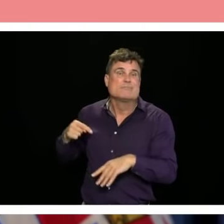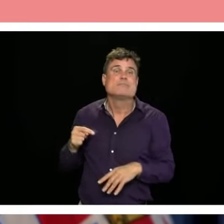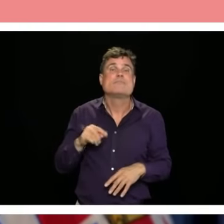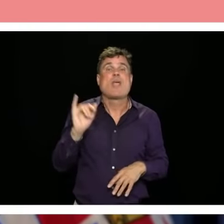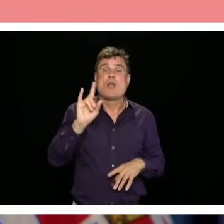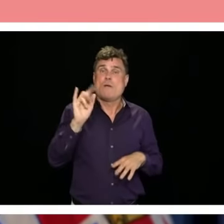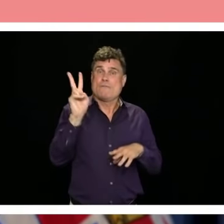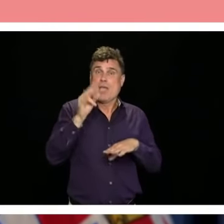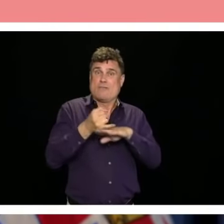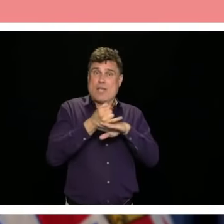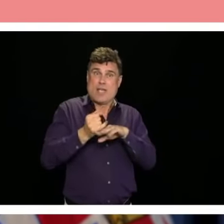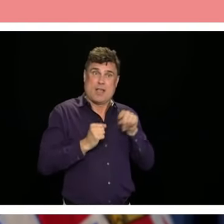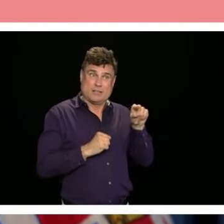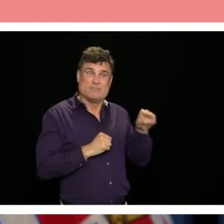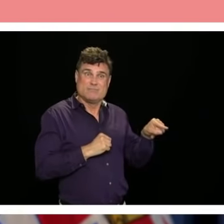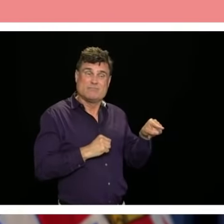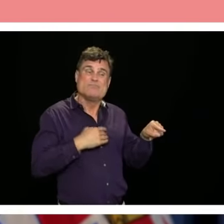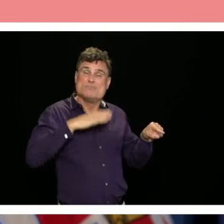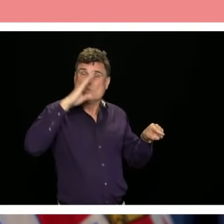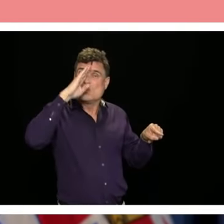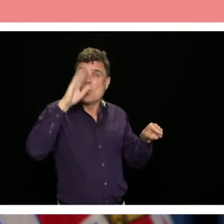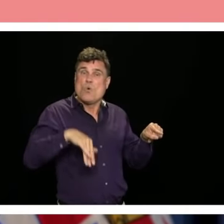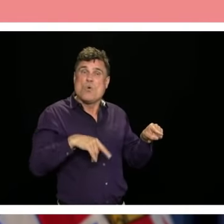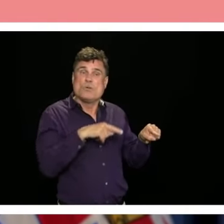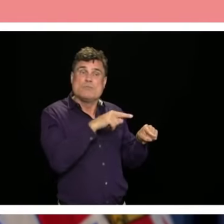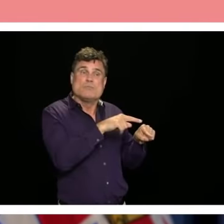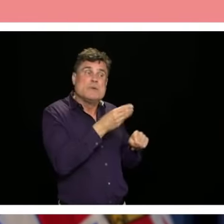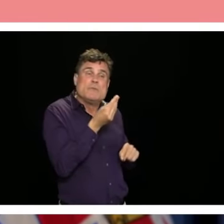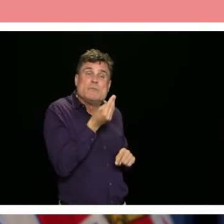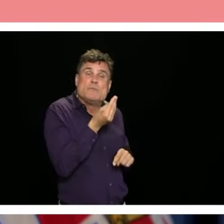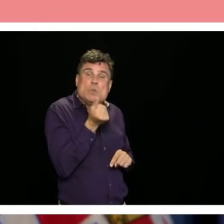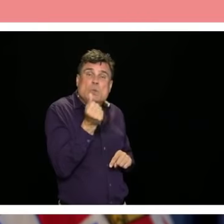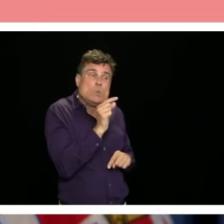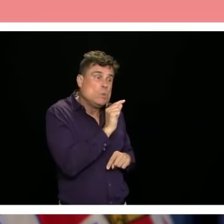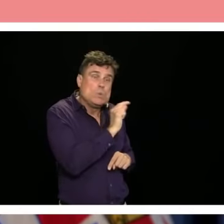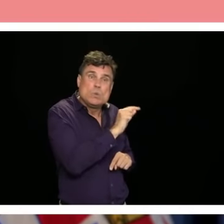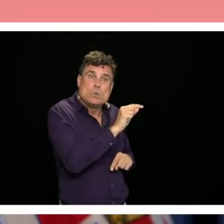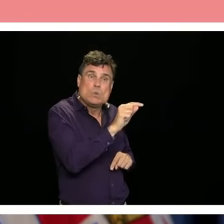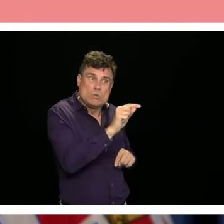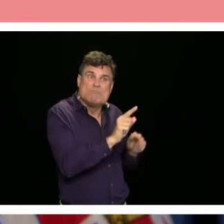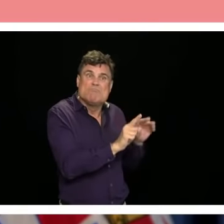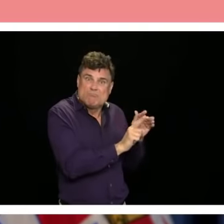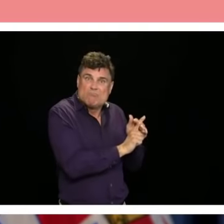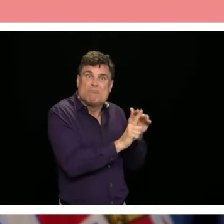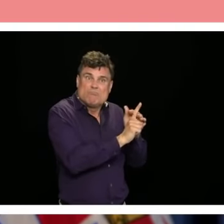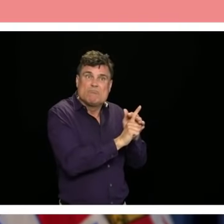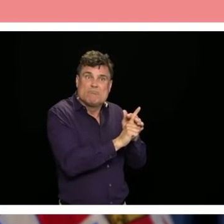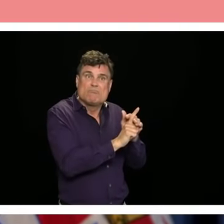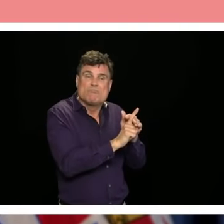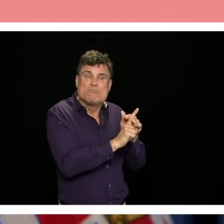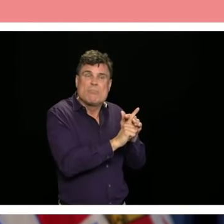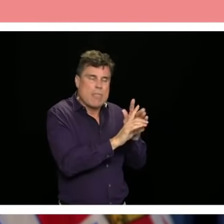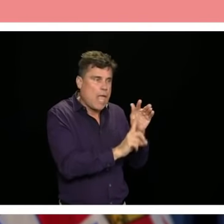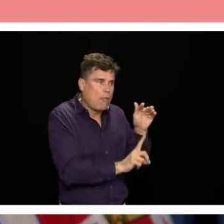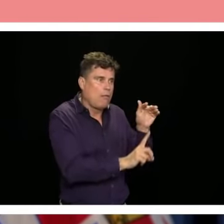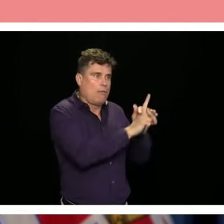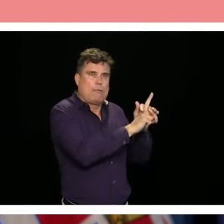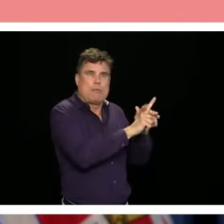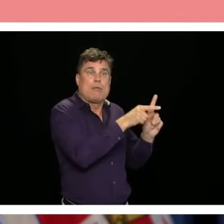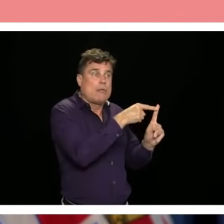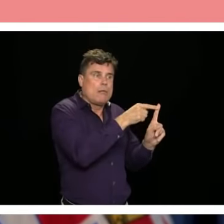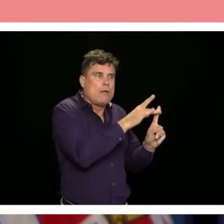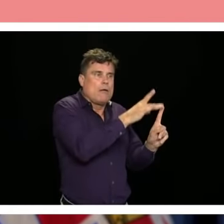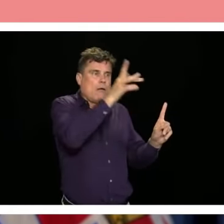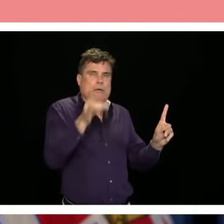part of it was good public health and making sure that we were finding people early, that we were prepared, that we